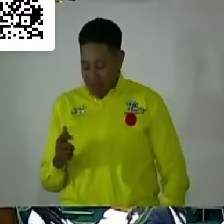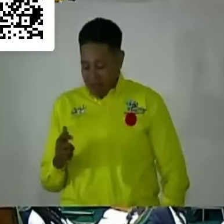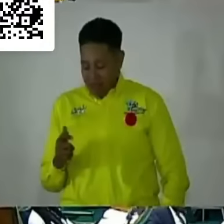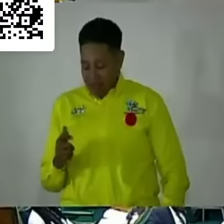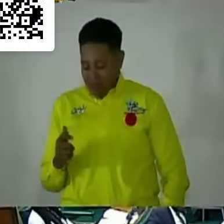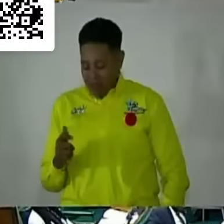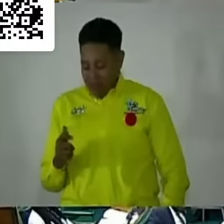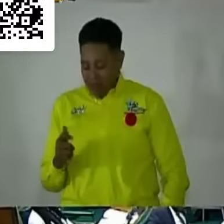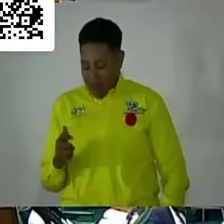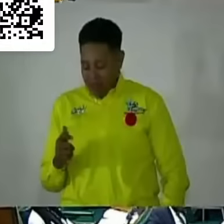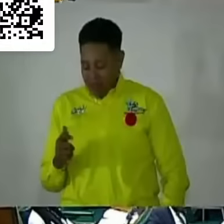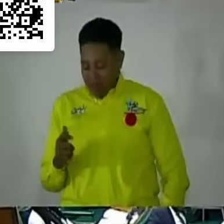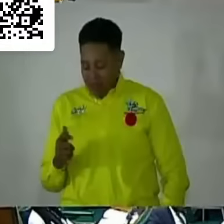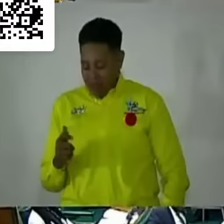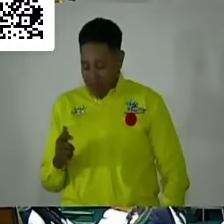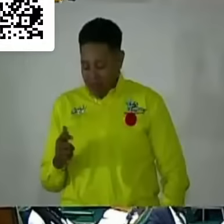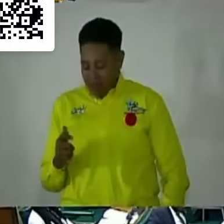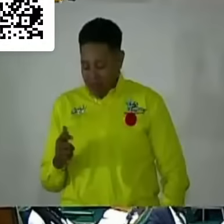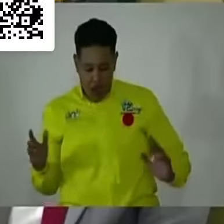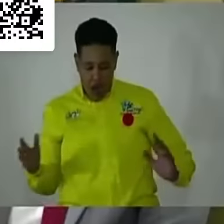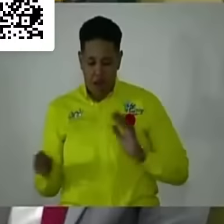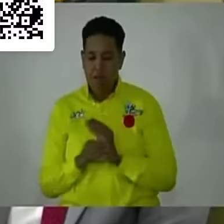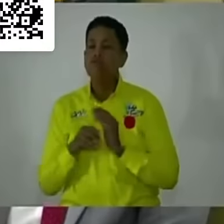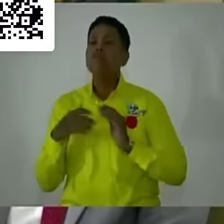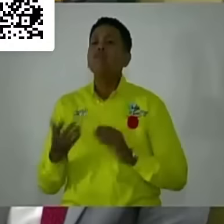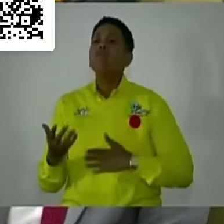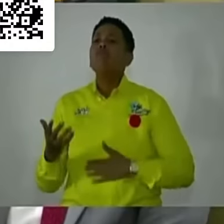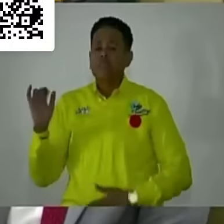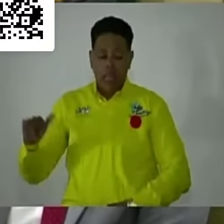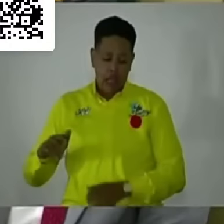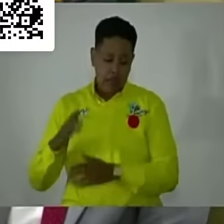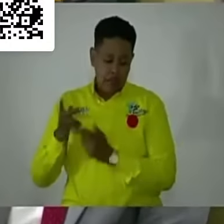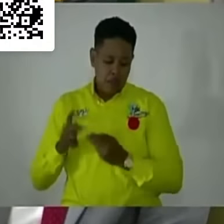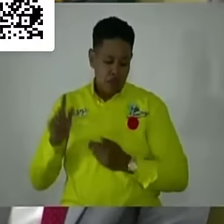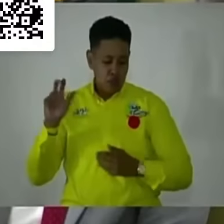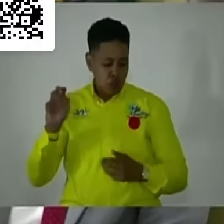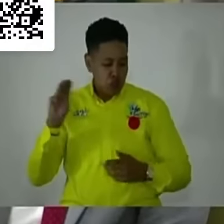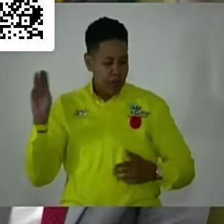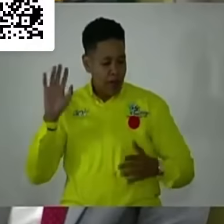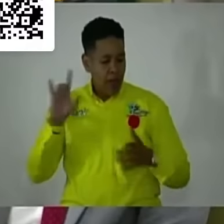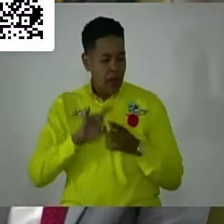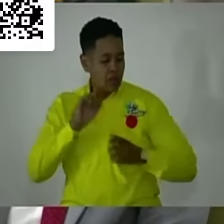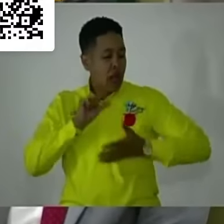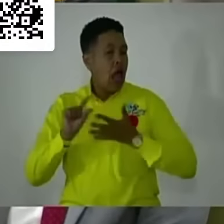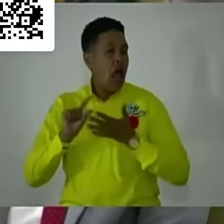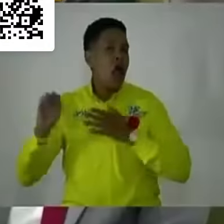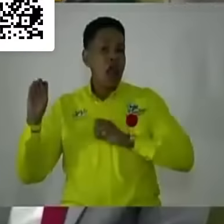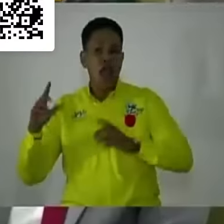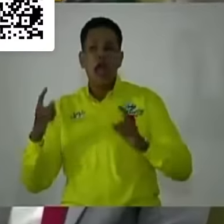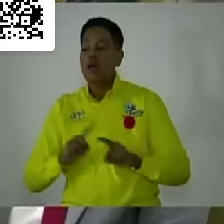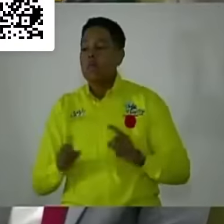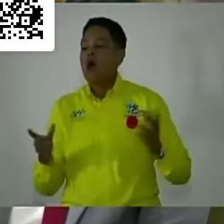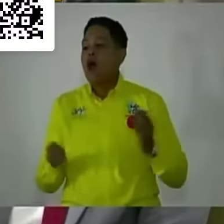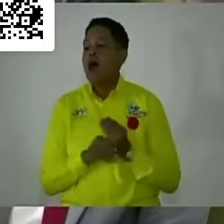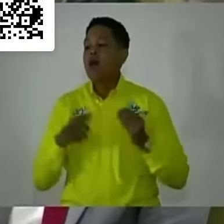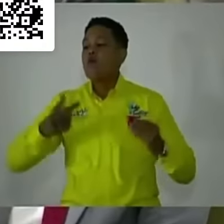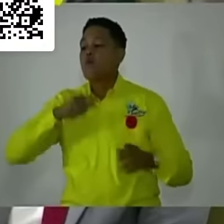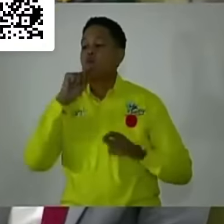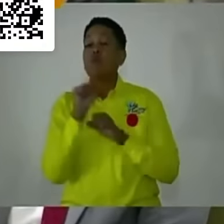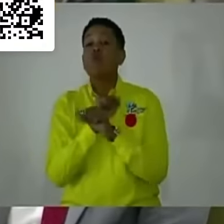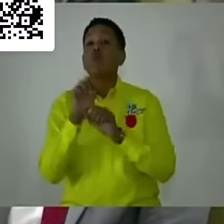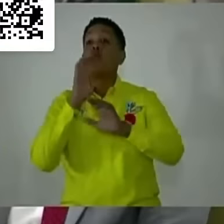in 2020, in that phase, 300 million was allocated, but we were